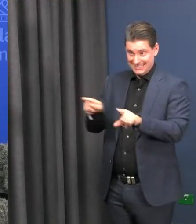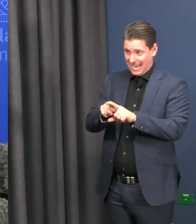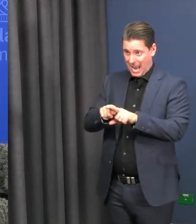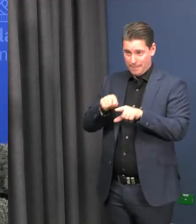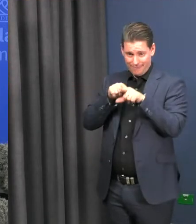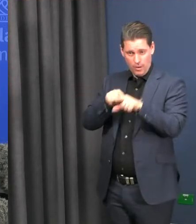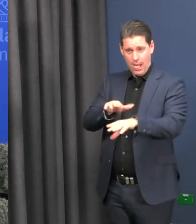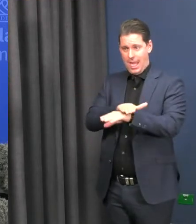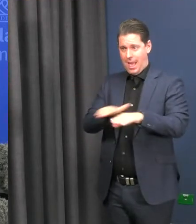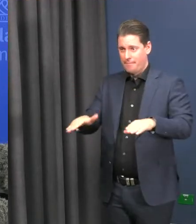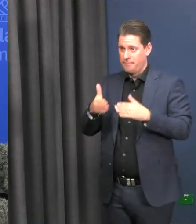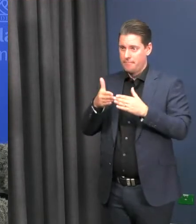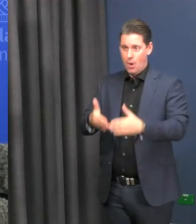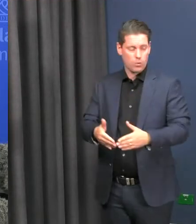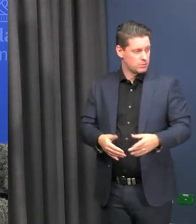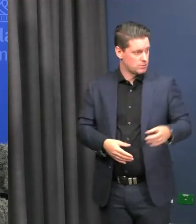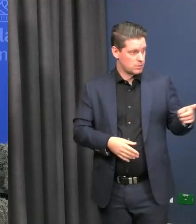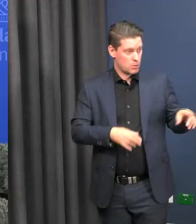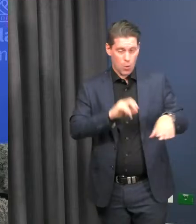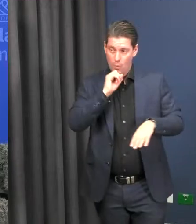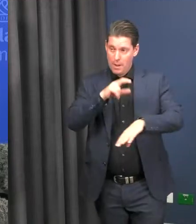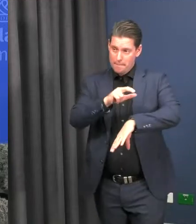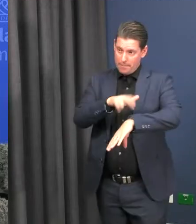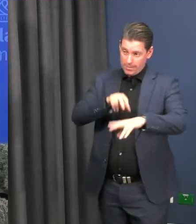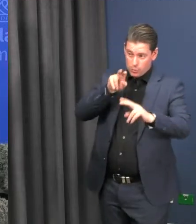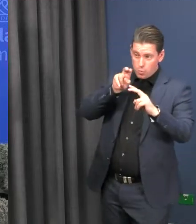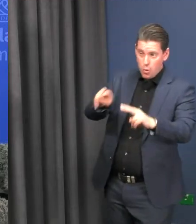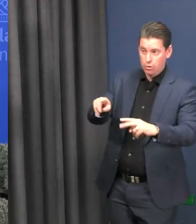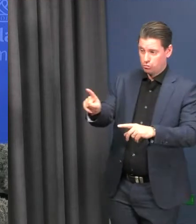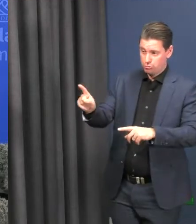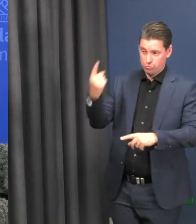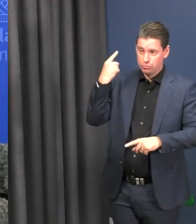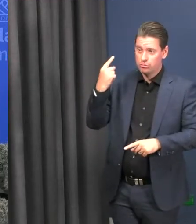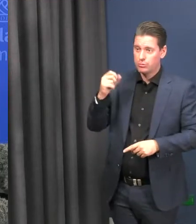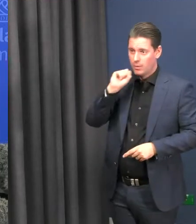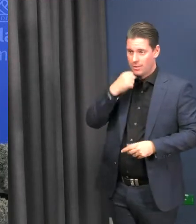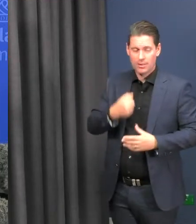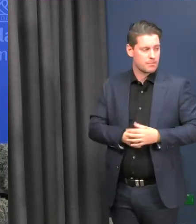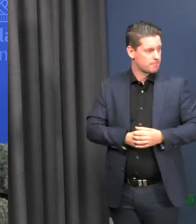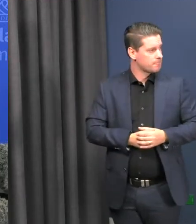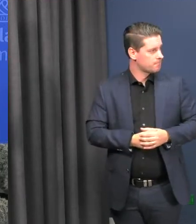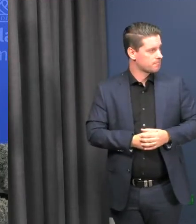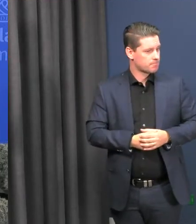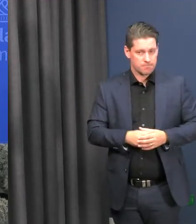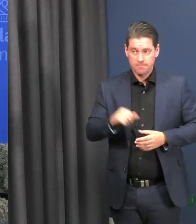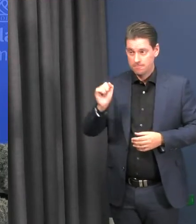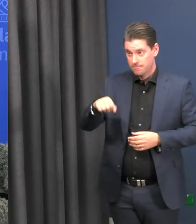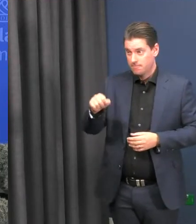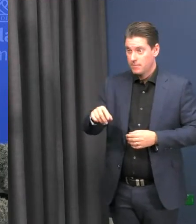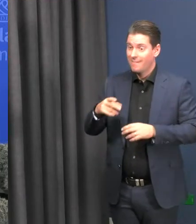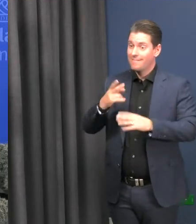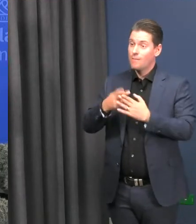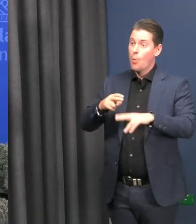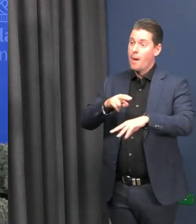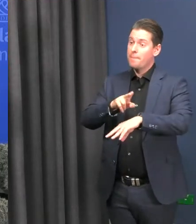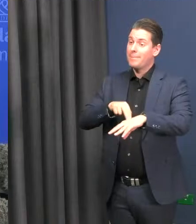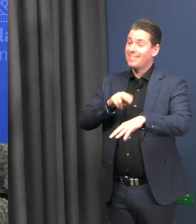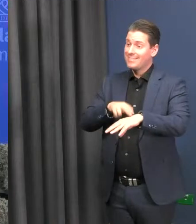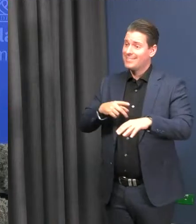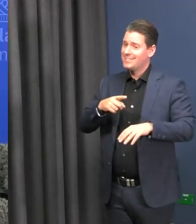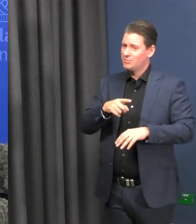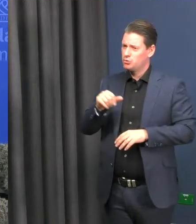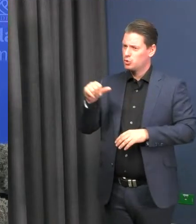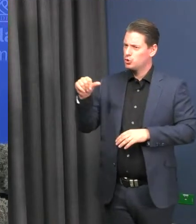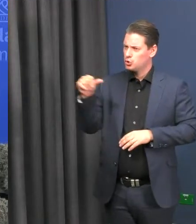consider sending police out to monitor whether or not people need to come Well, my message is the best bit of resources right now for the police is going